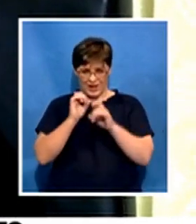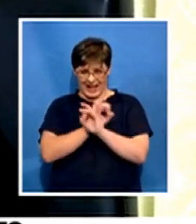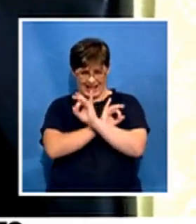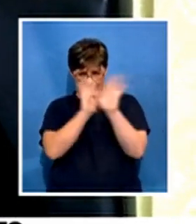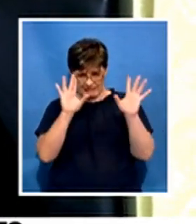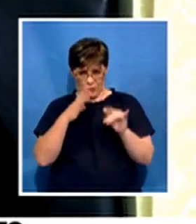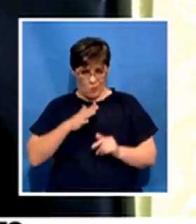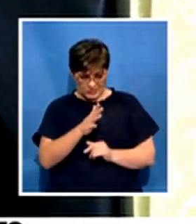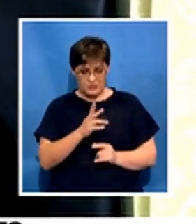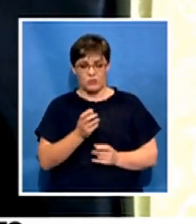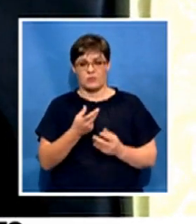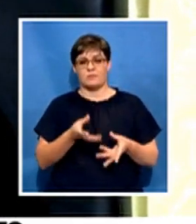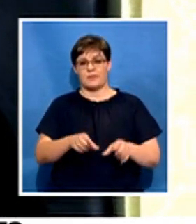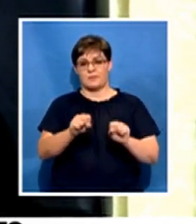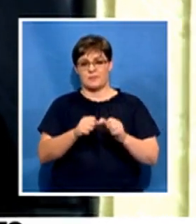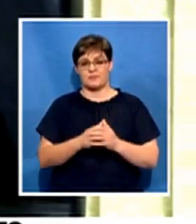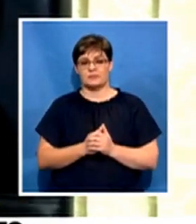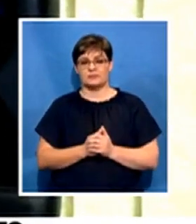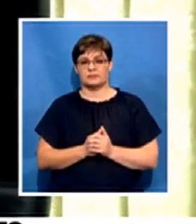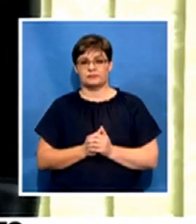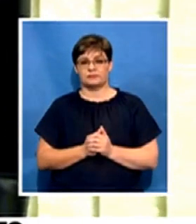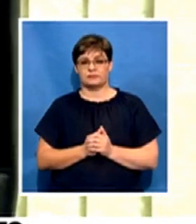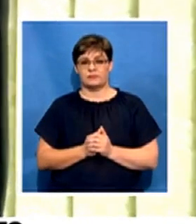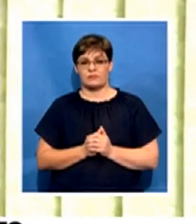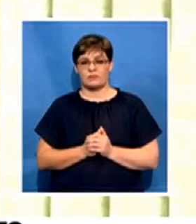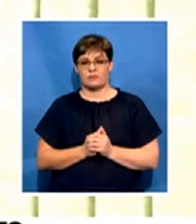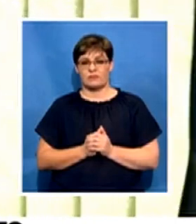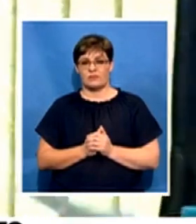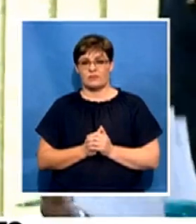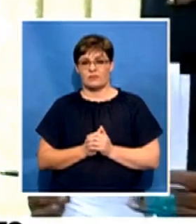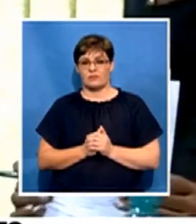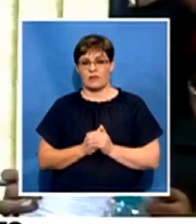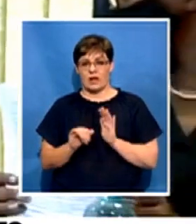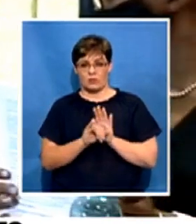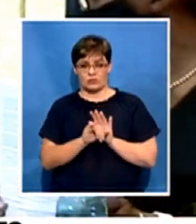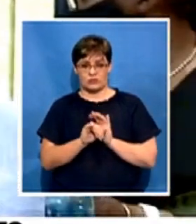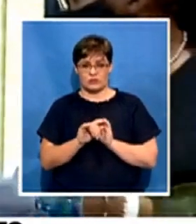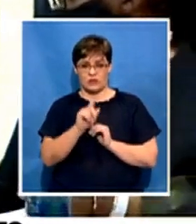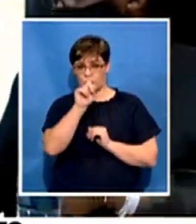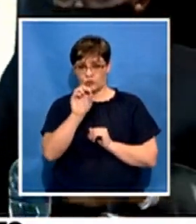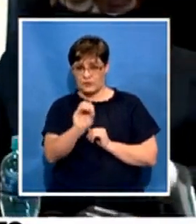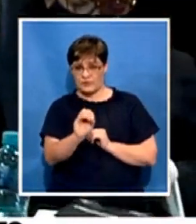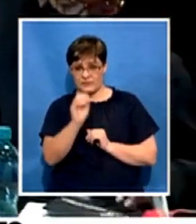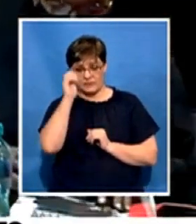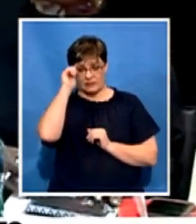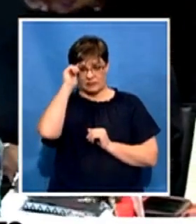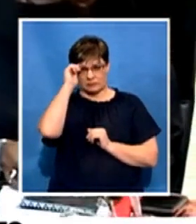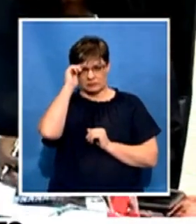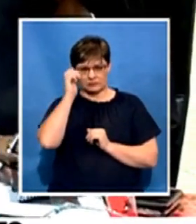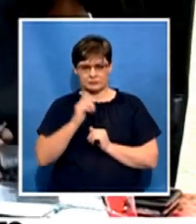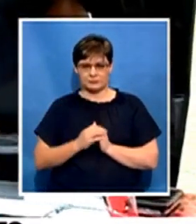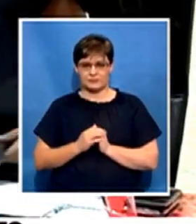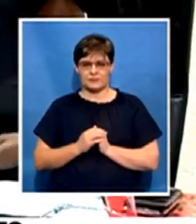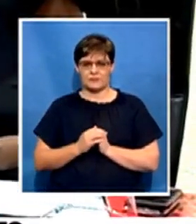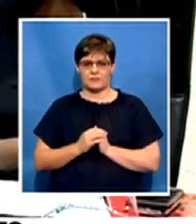You know that really, if there are any questions, just raise your hand, we are calling you, and you tell us who you are, and then you